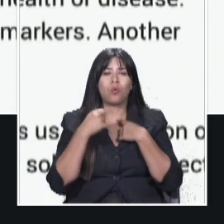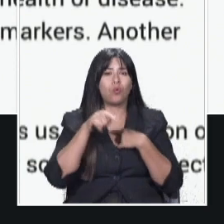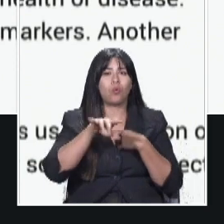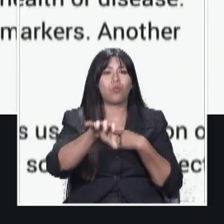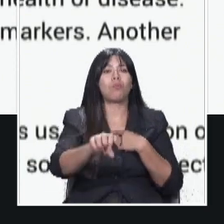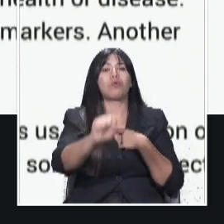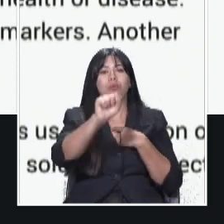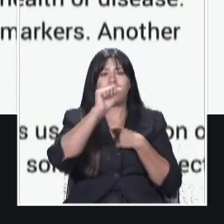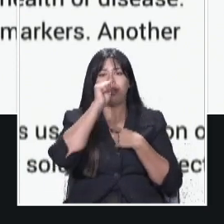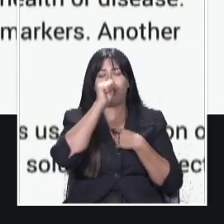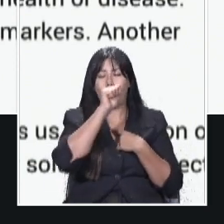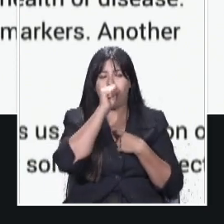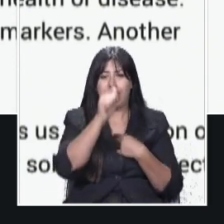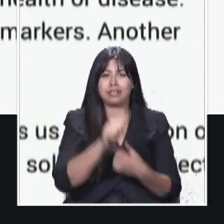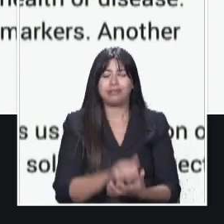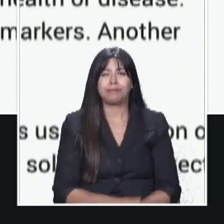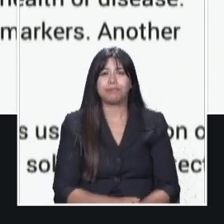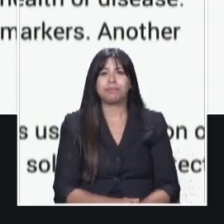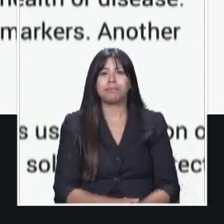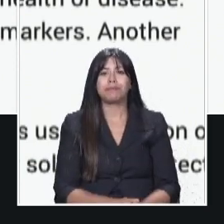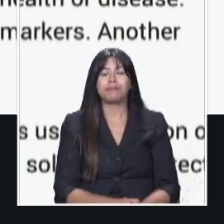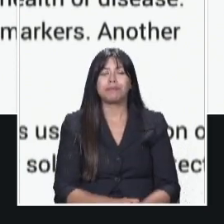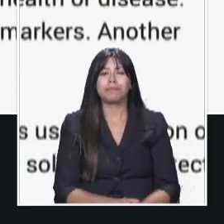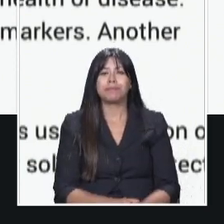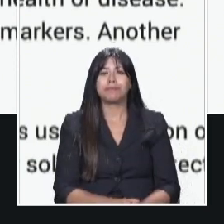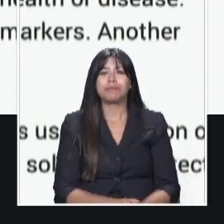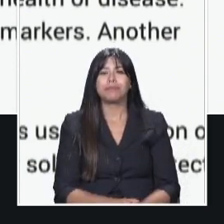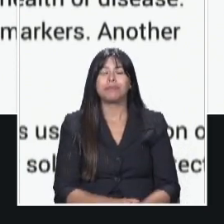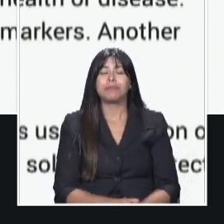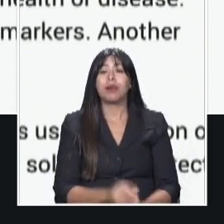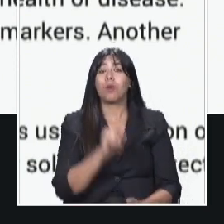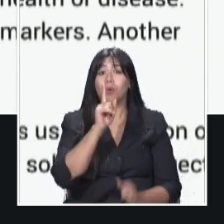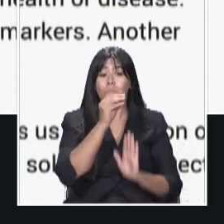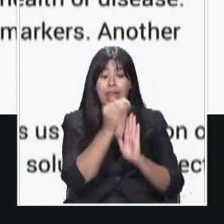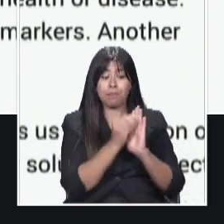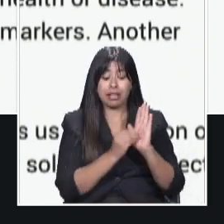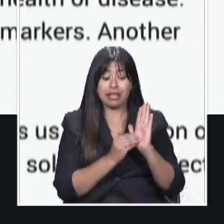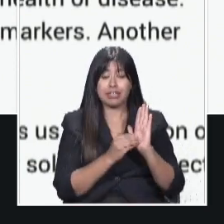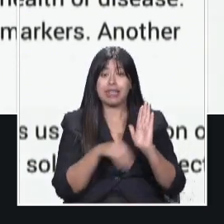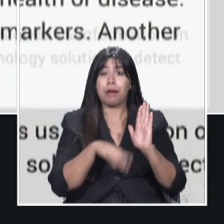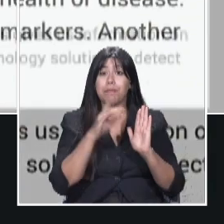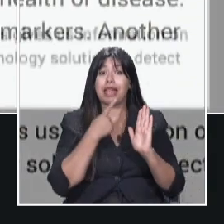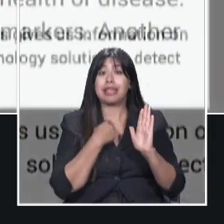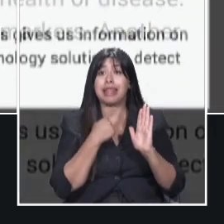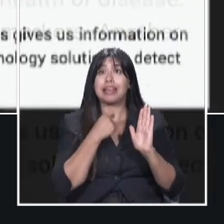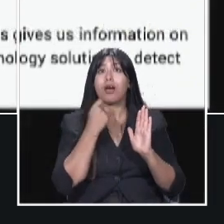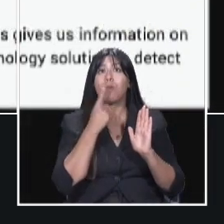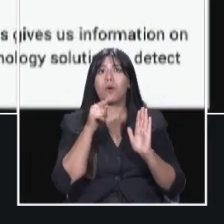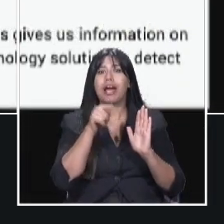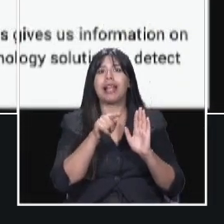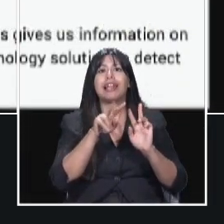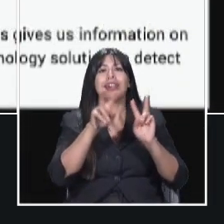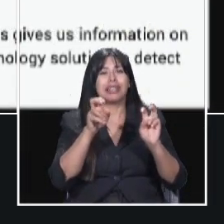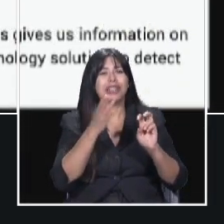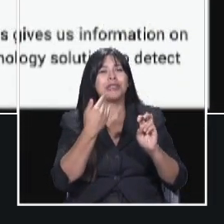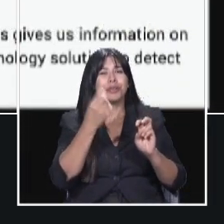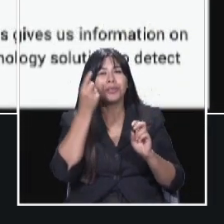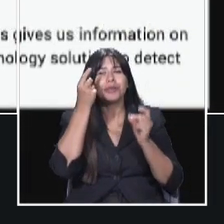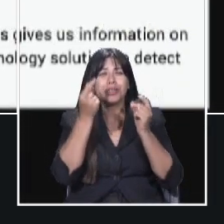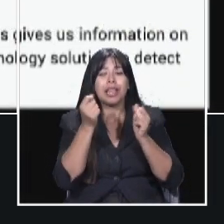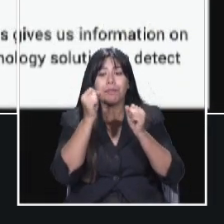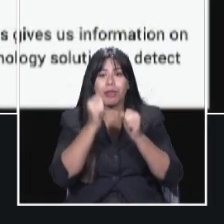one of the most interesting applications for us is this idea that we can diagnose disease in real time.